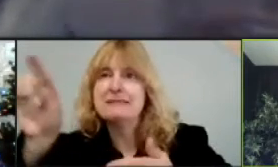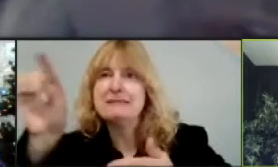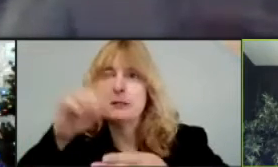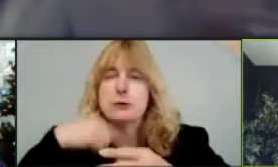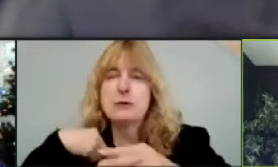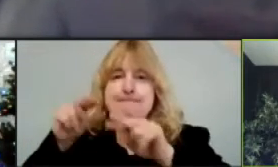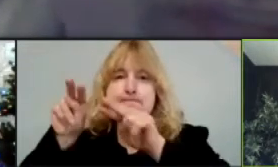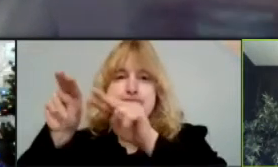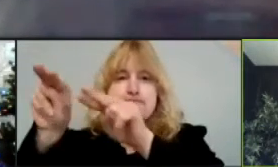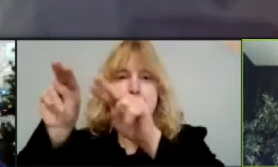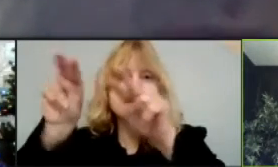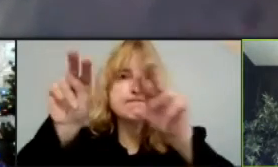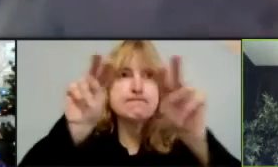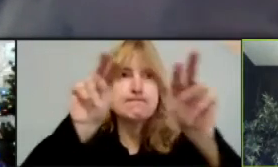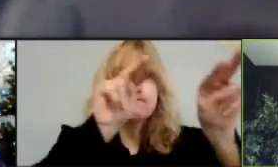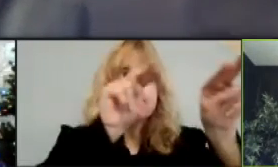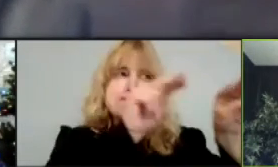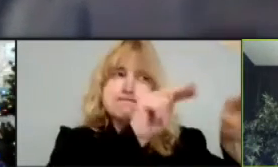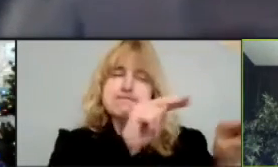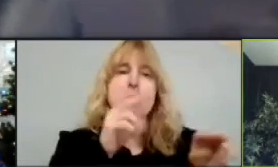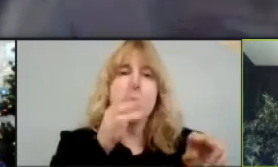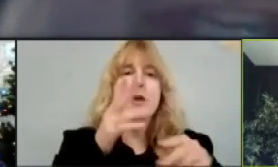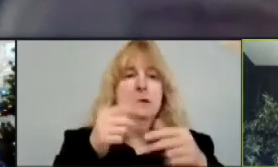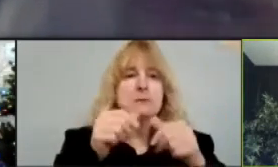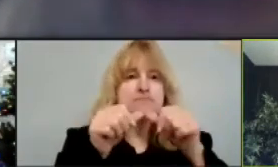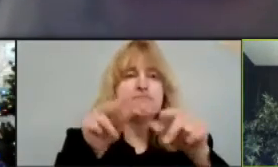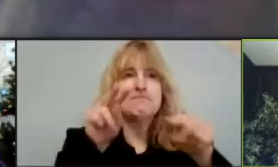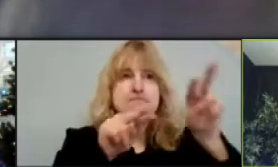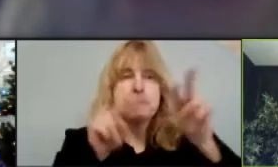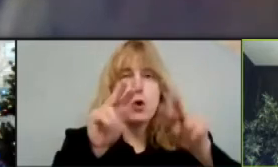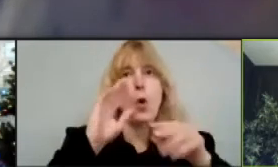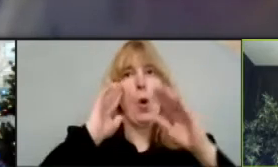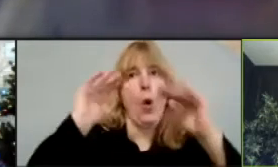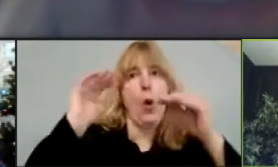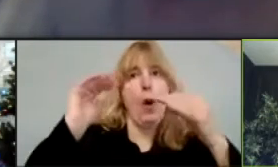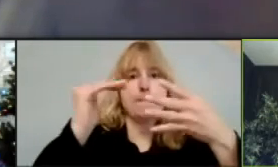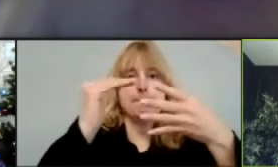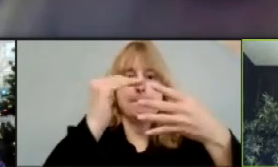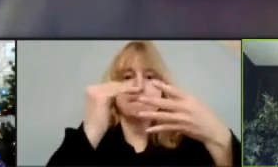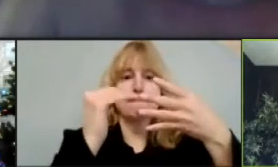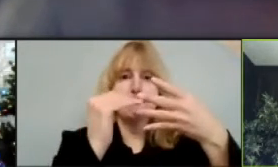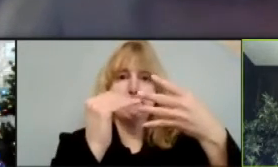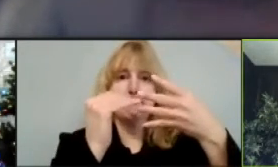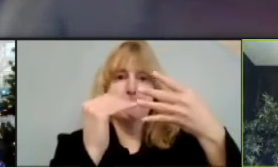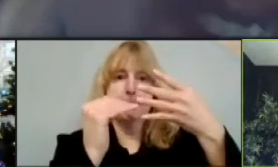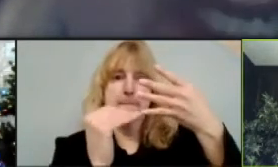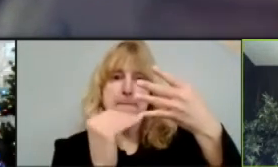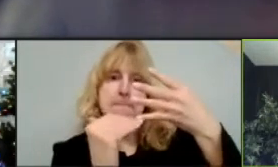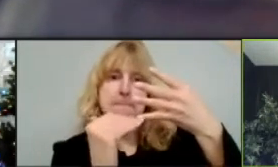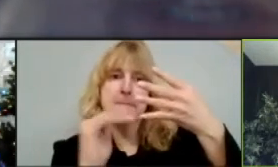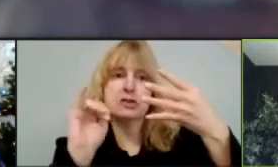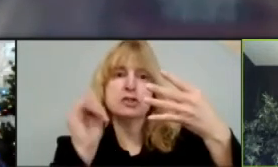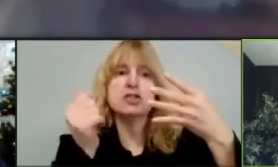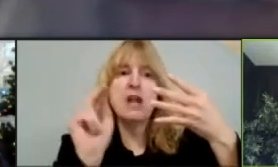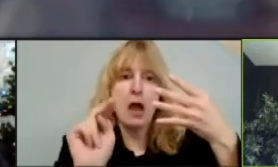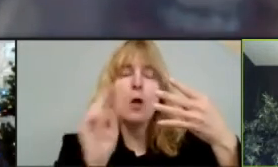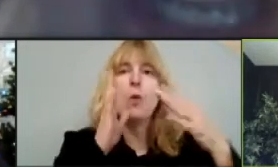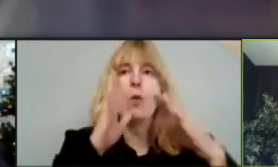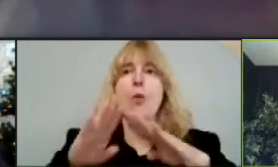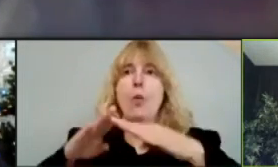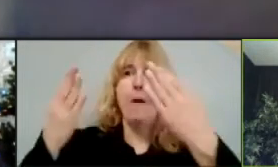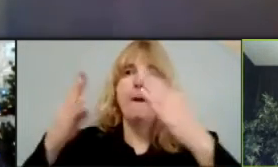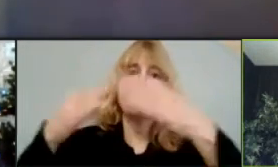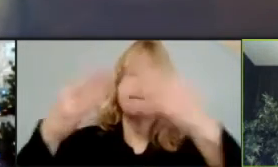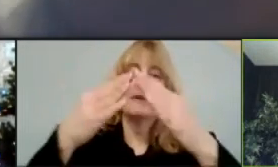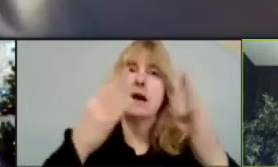they go down to 5%, we're hoping that's mid-January, late January, we'll open the schools back up as learning centers. Again,